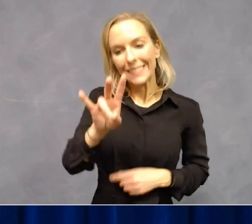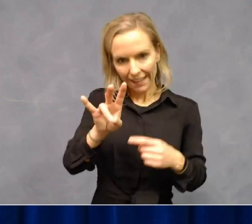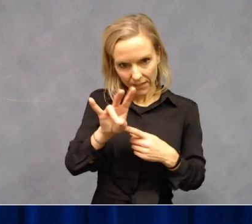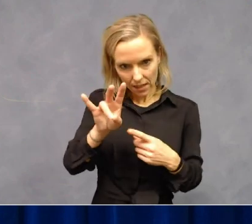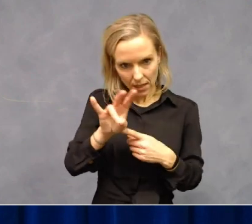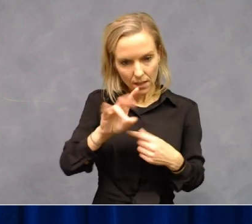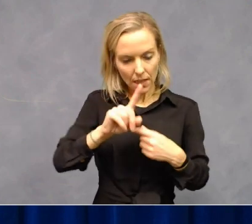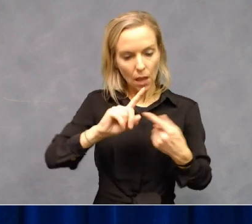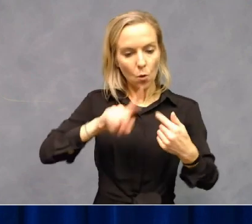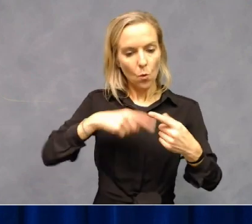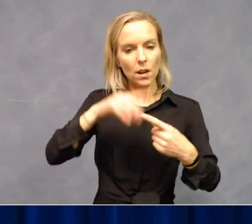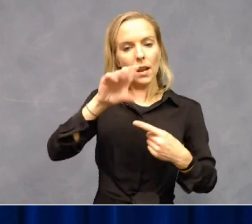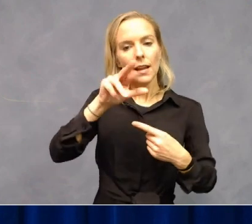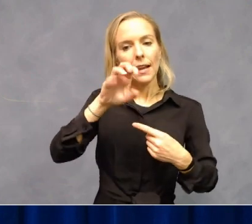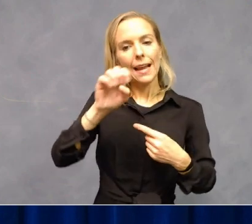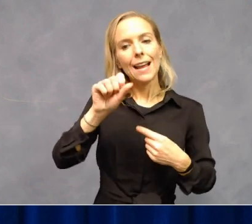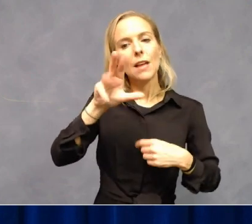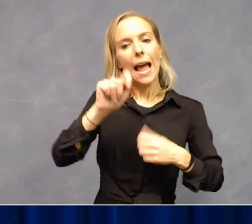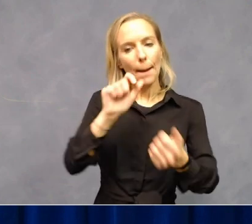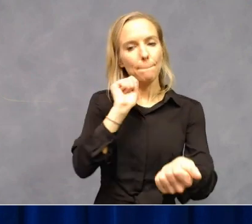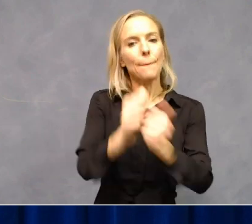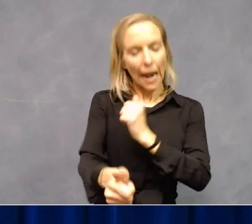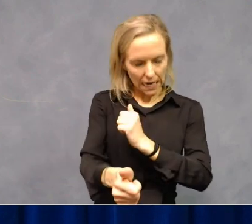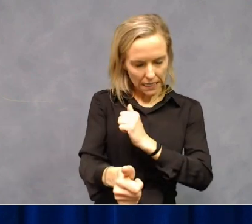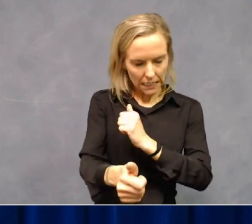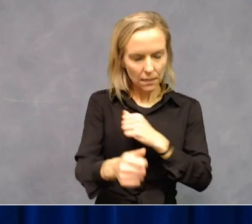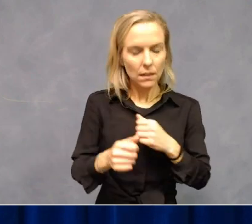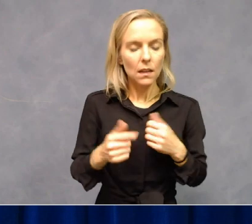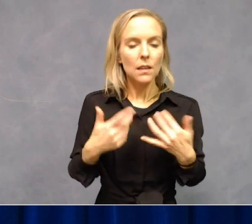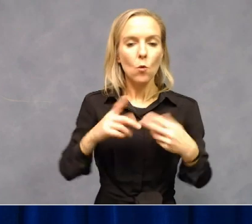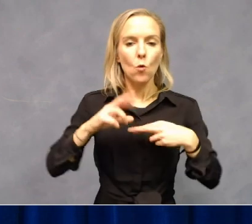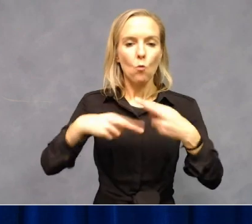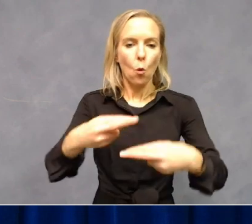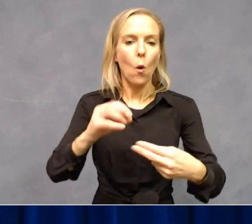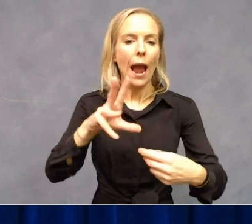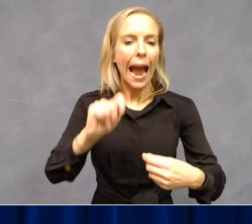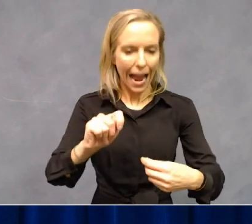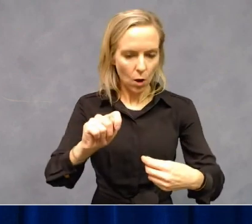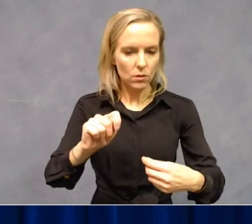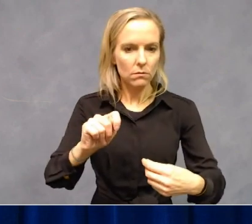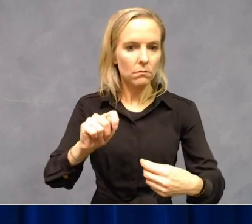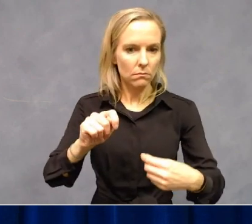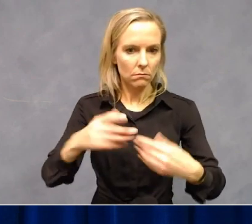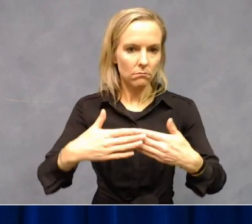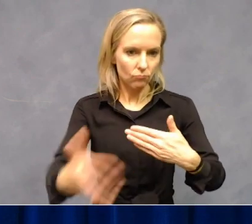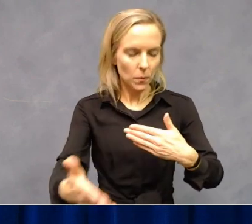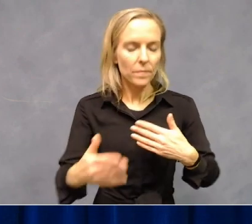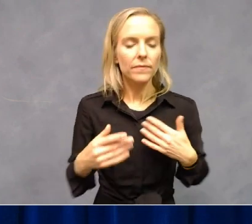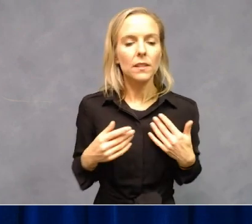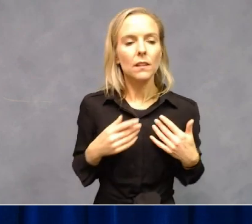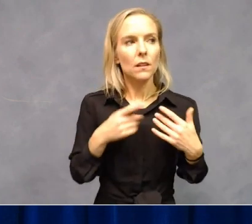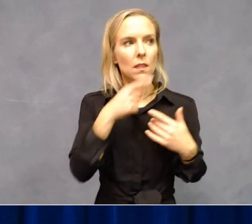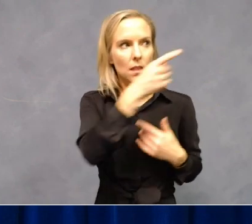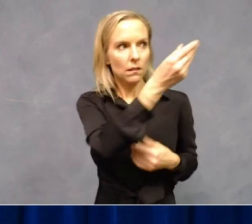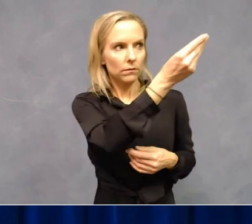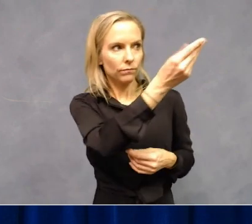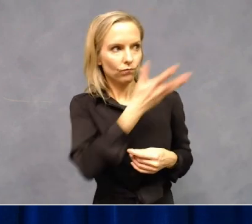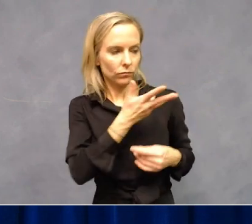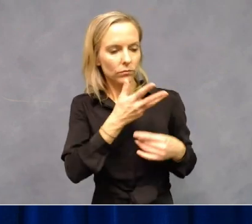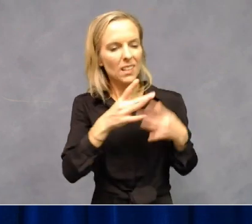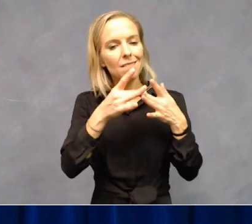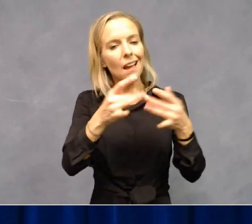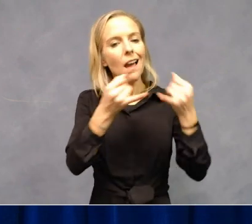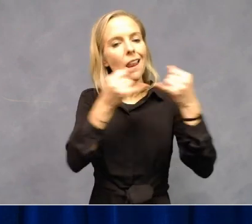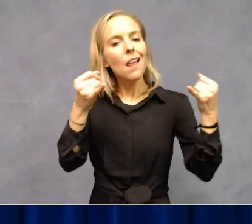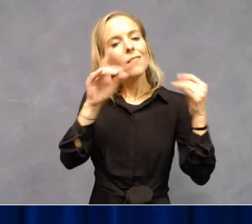Act passed. And so we started our rollout at that point. We got some preliminary guidance from the Department of